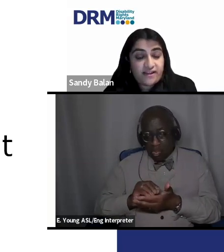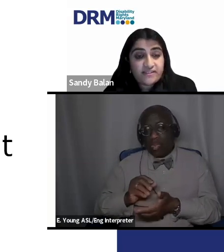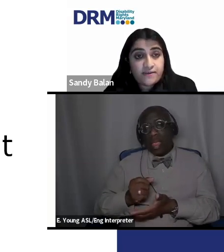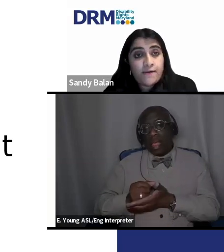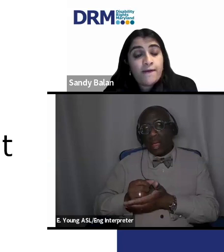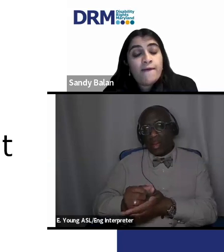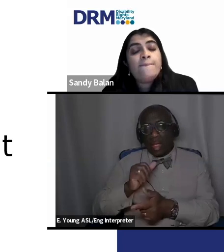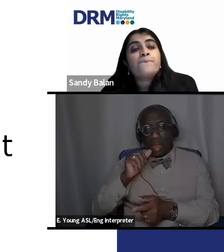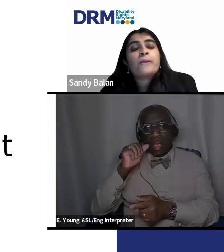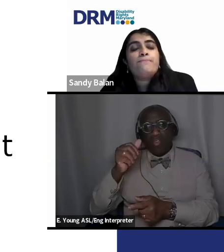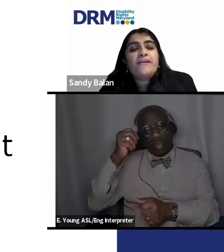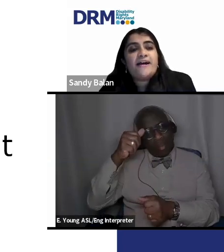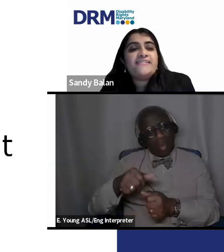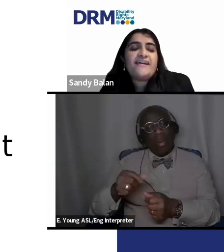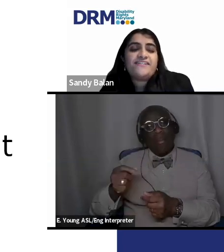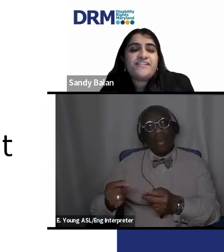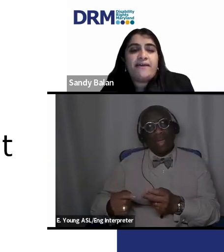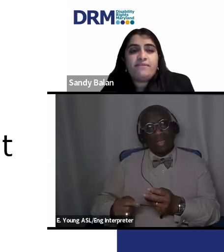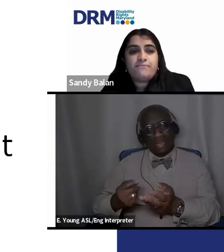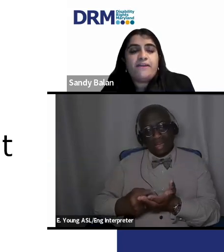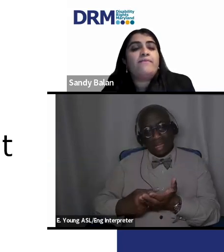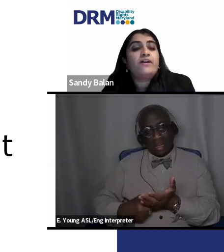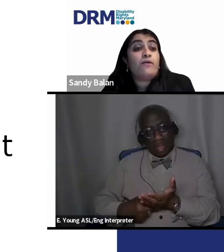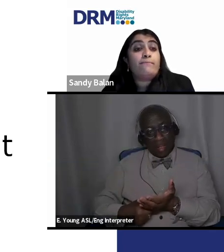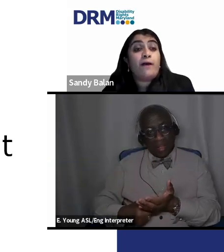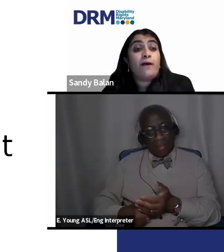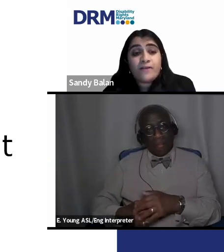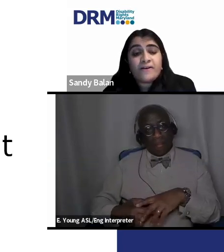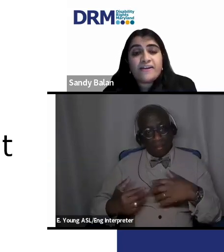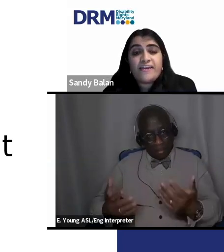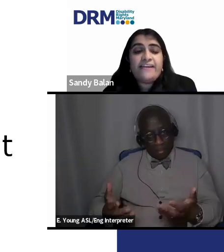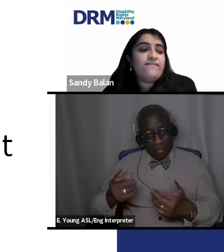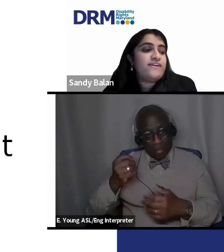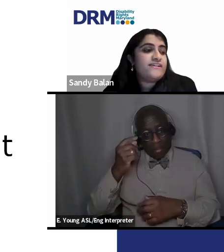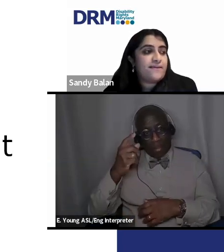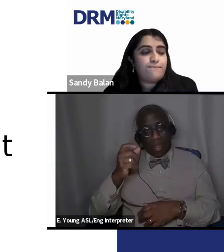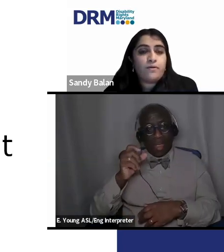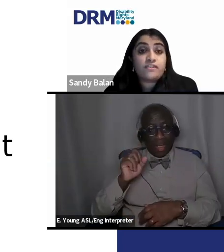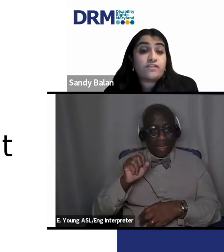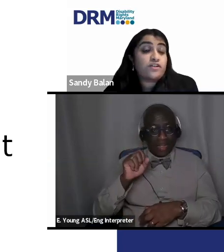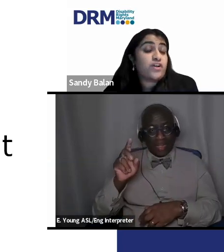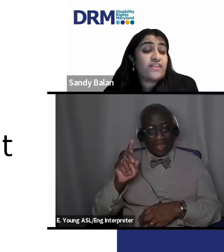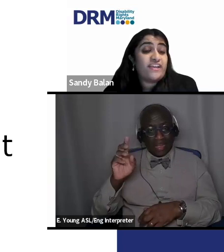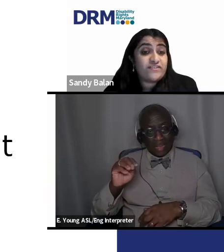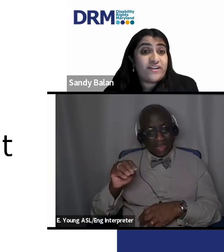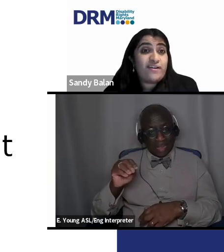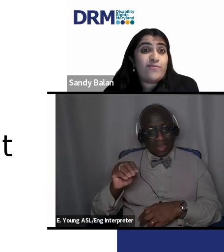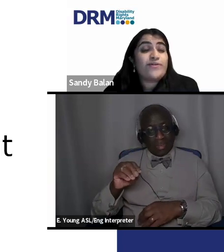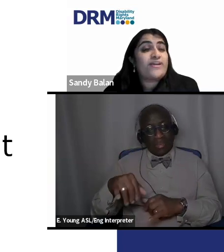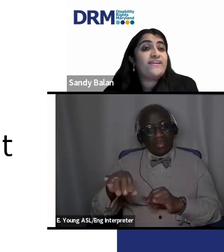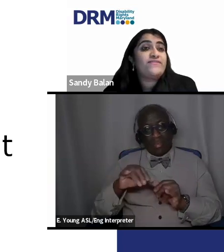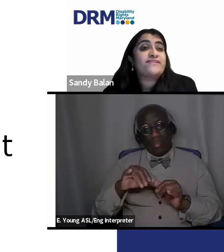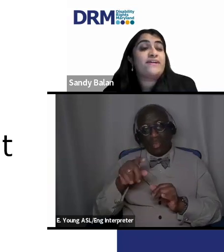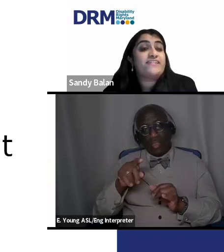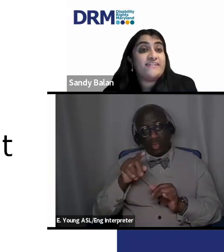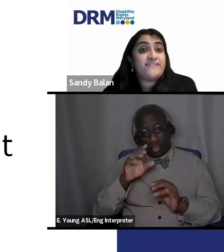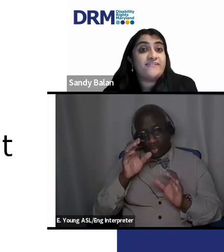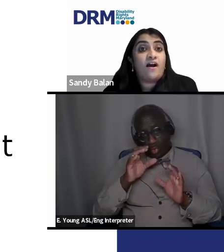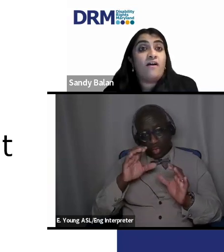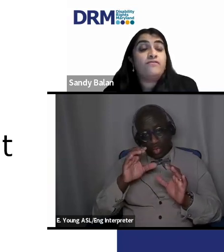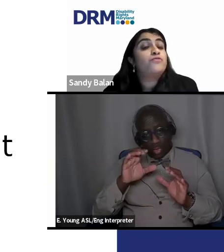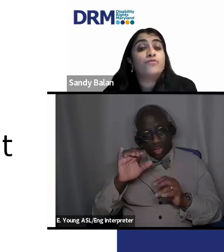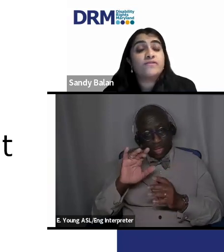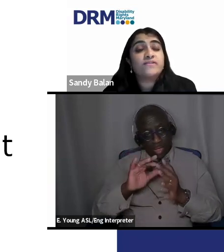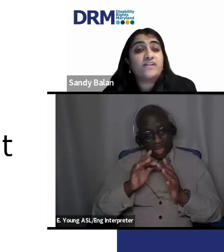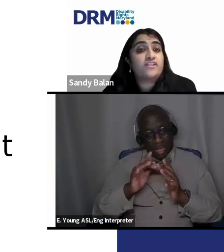information discussed. Because SDM is becoming quite popular, even a simple search on the internet will get you some